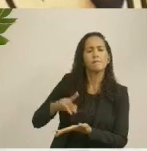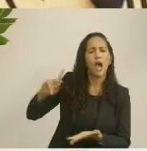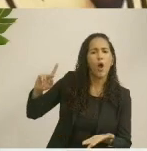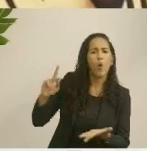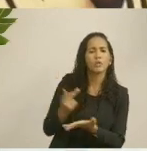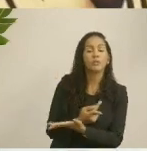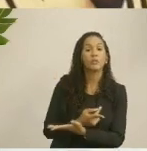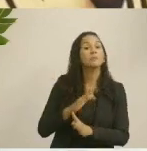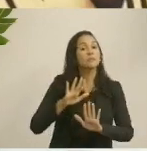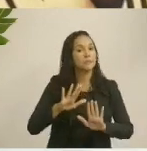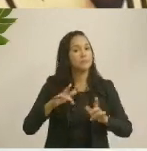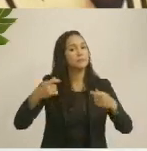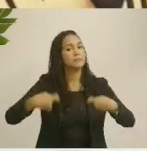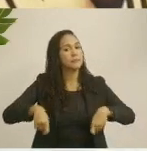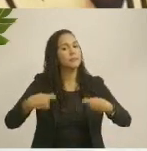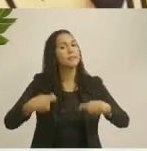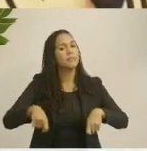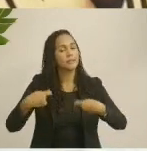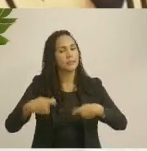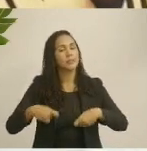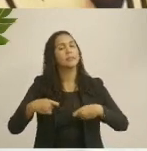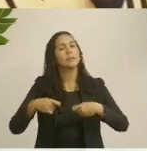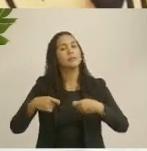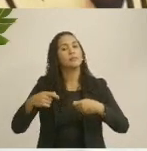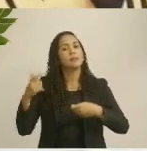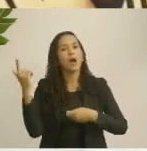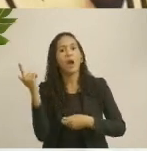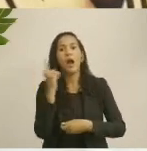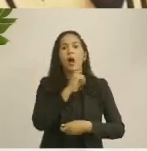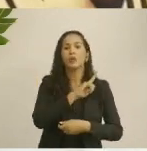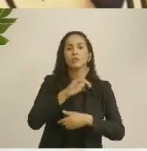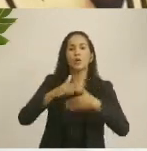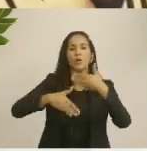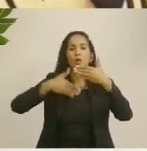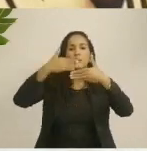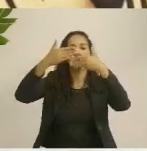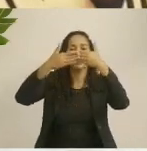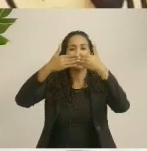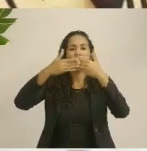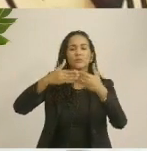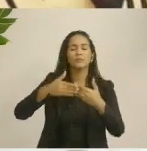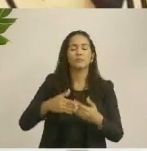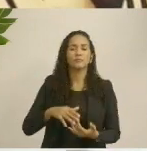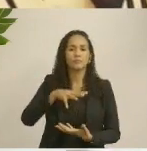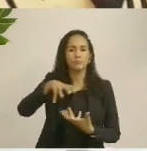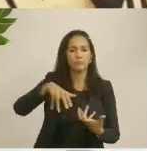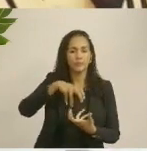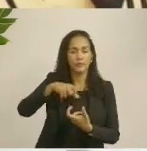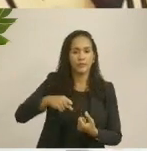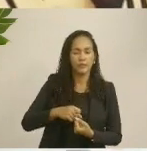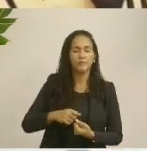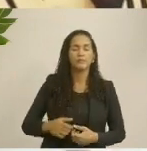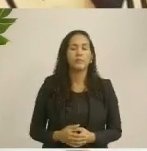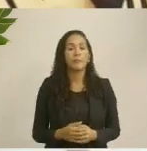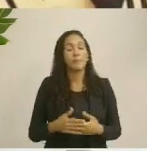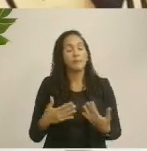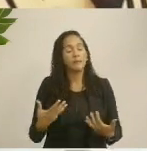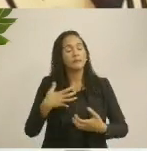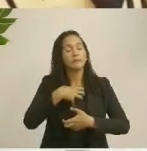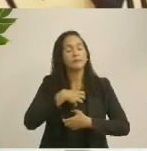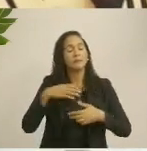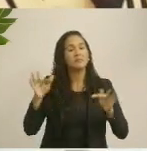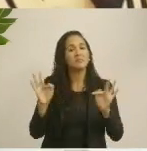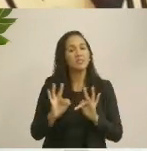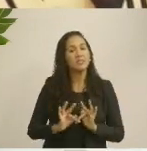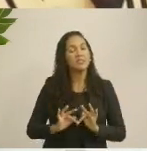achieve the Sustainable Development Goals. I'm very excited that the leadership